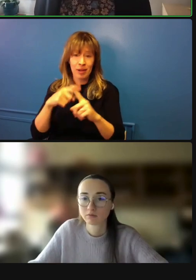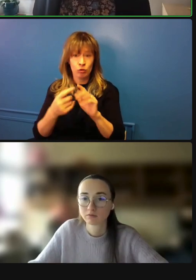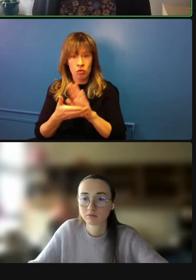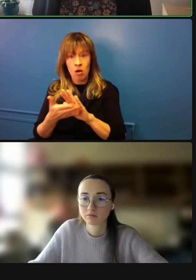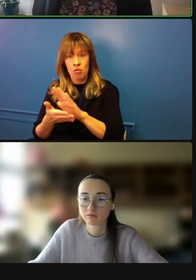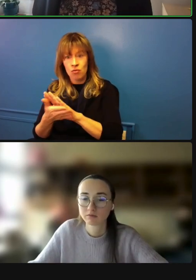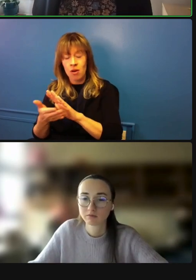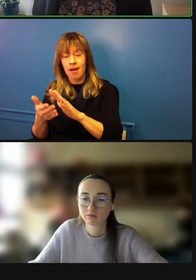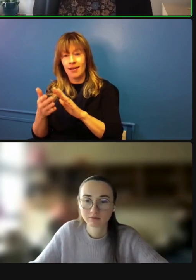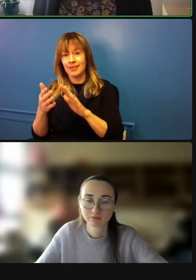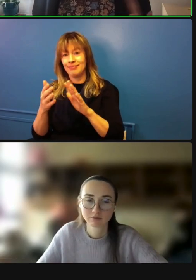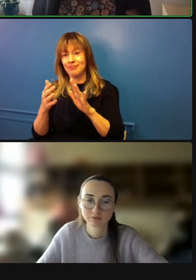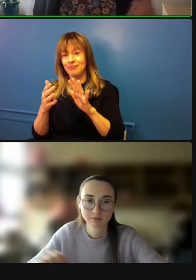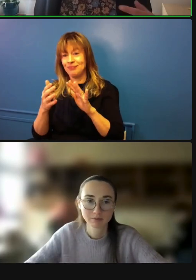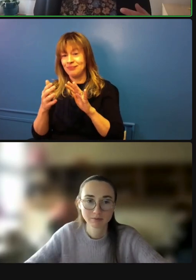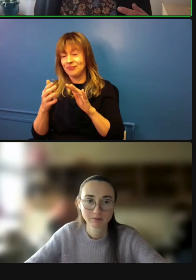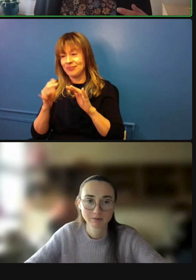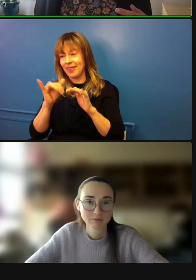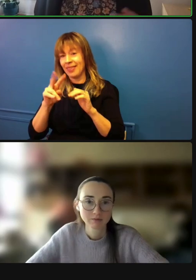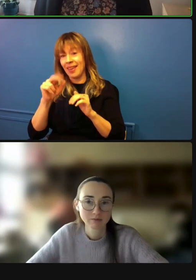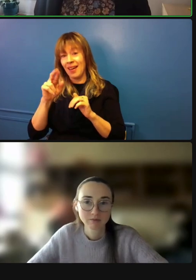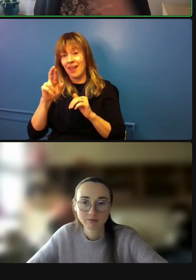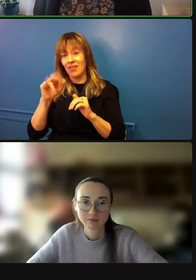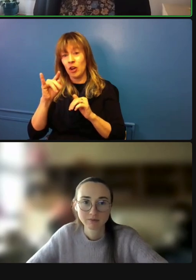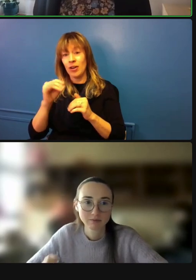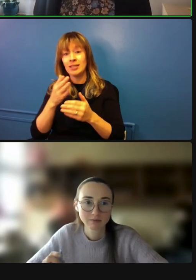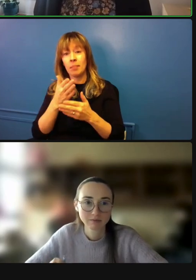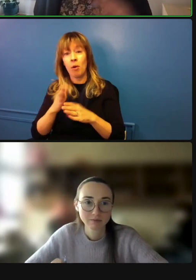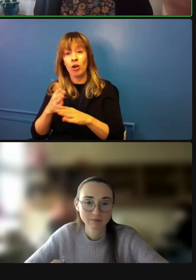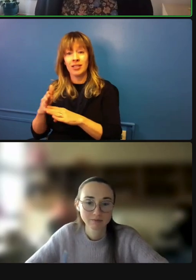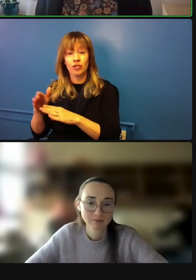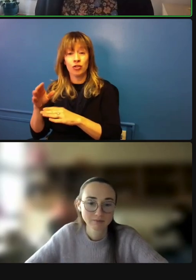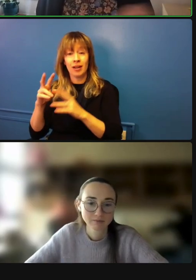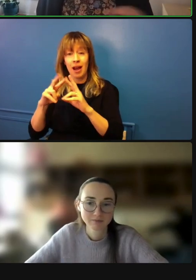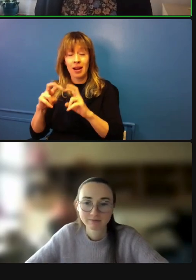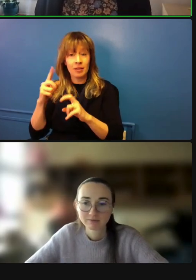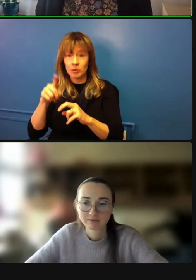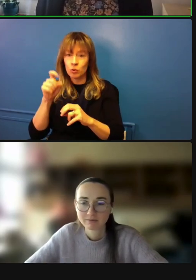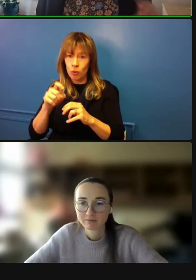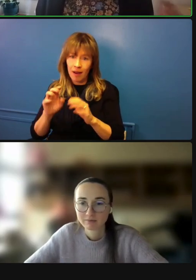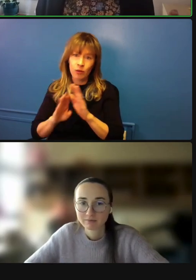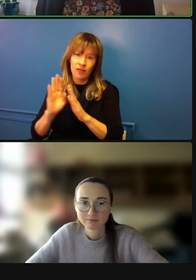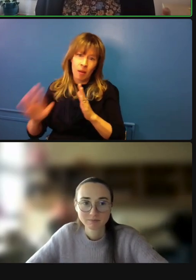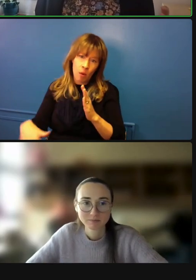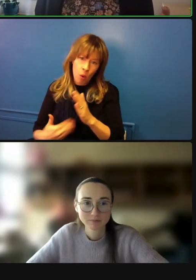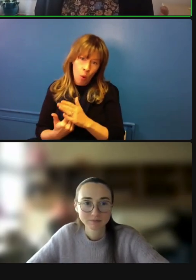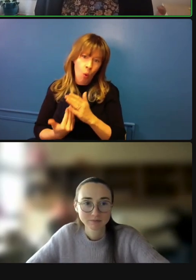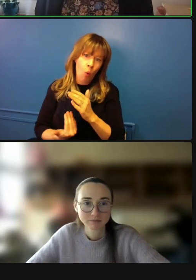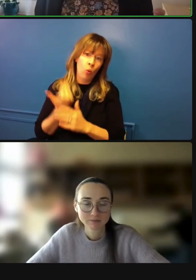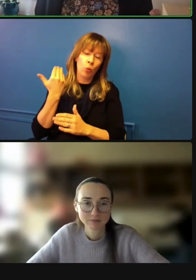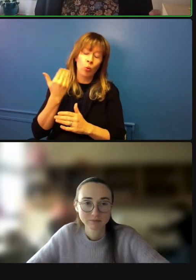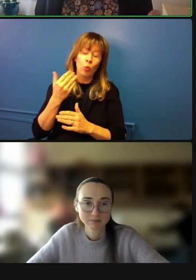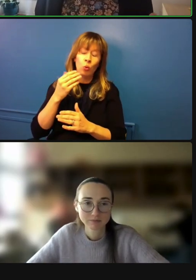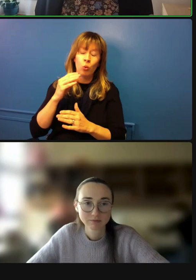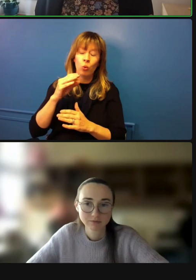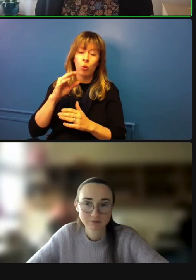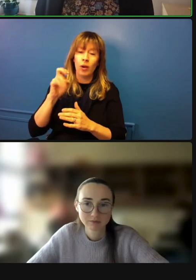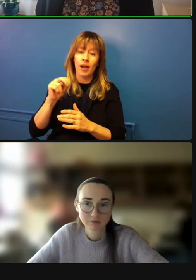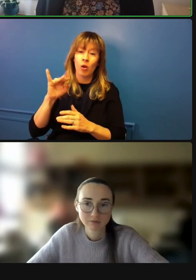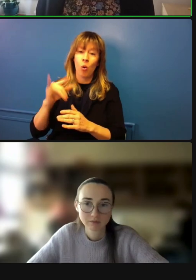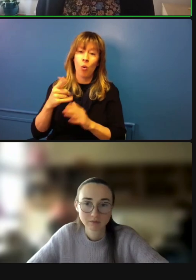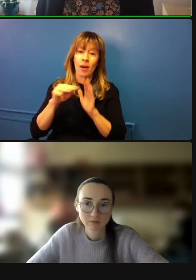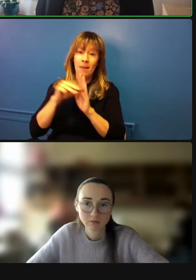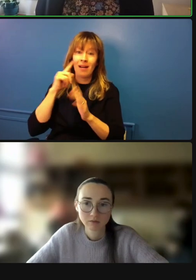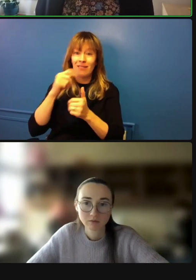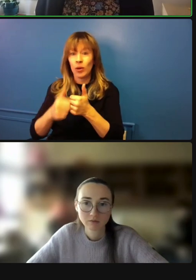the variance partitioning analysis, because you have to build like a whole new encoding model for each one. But we did